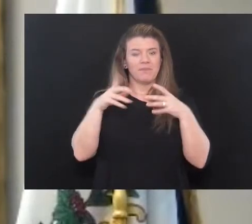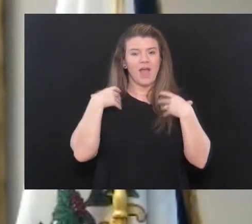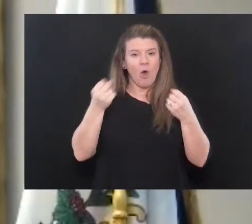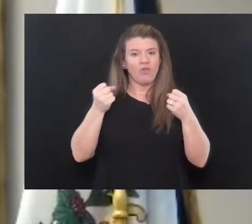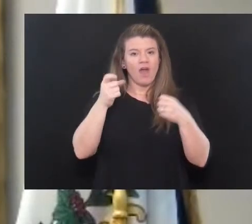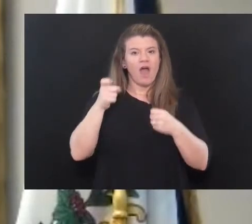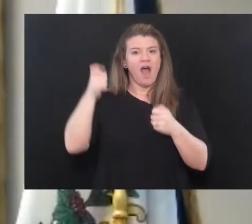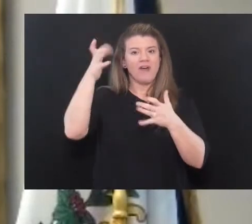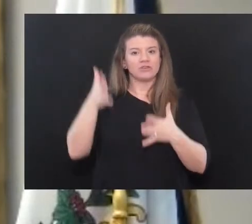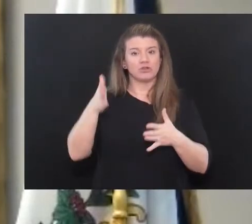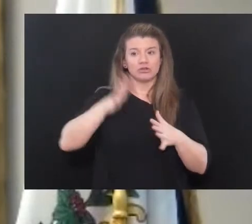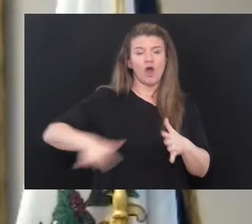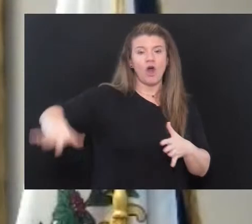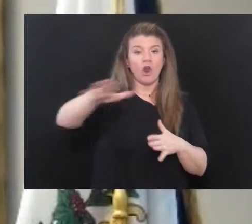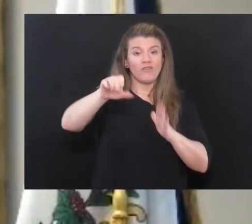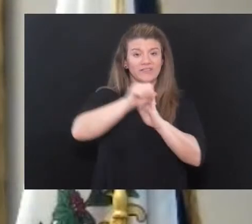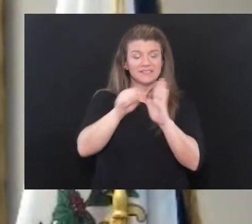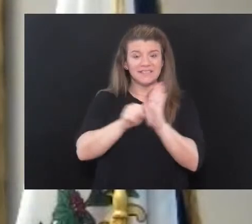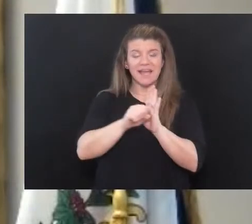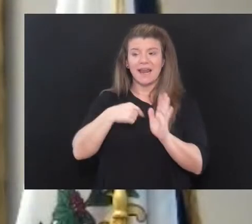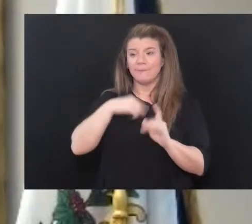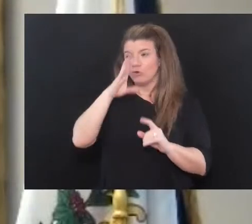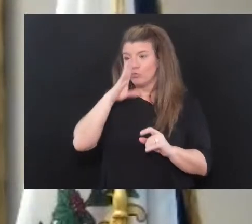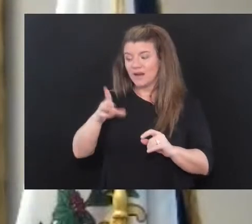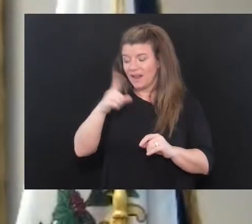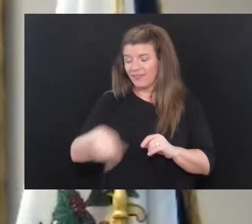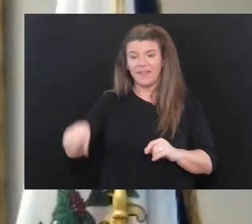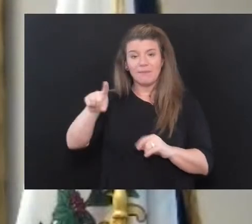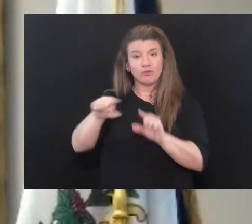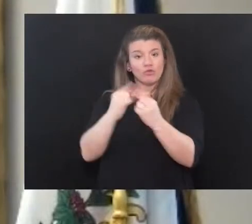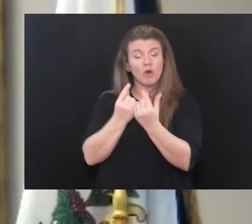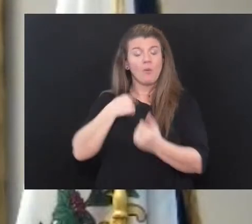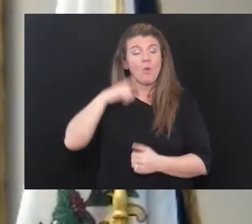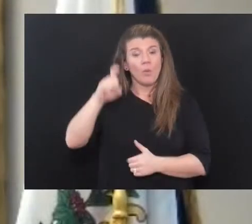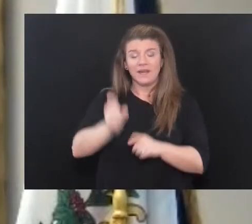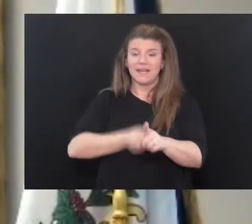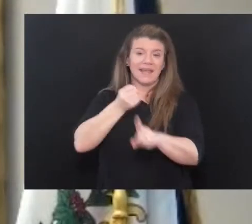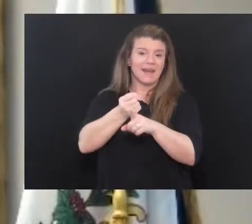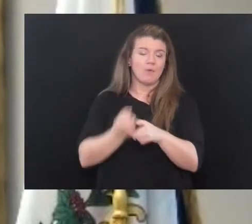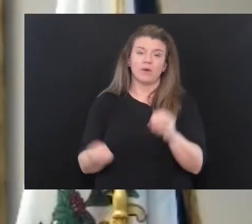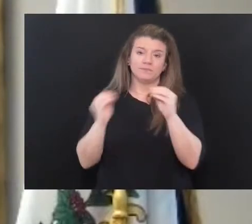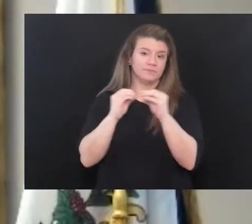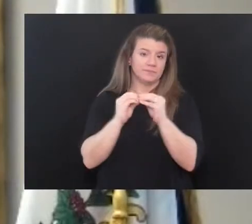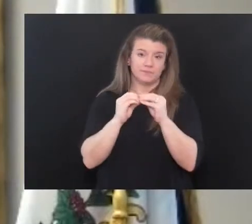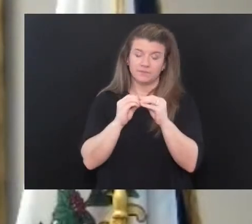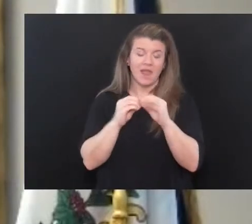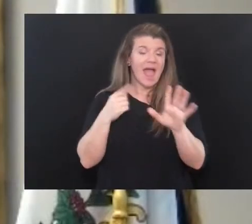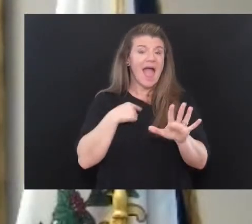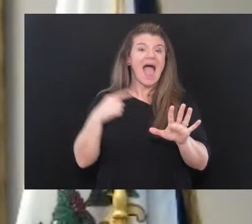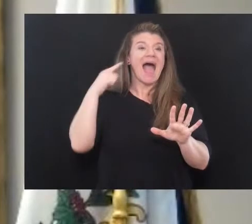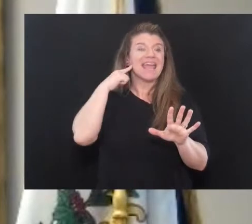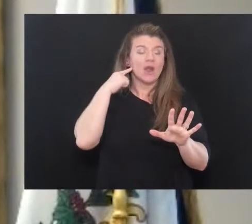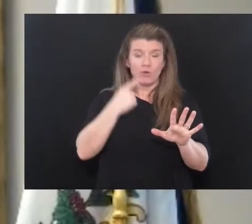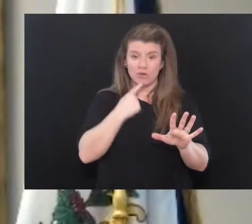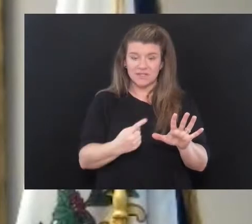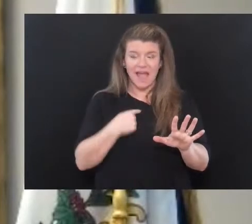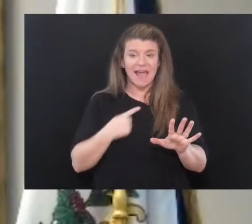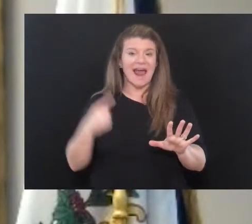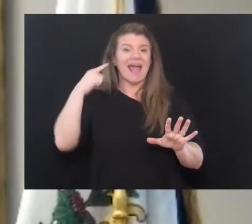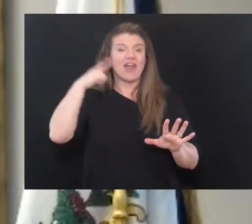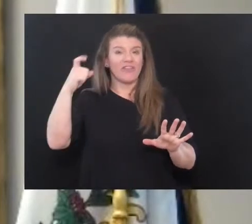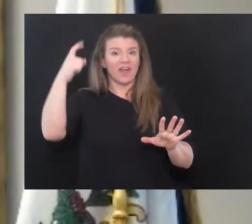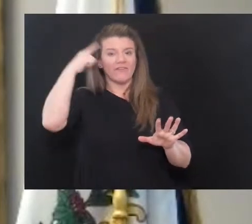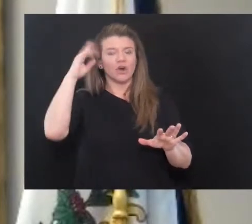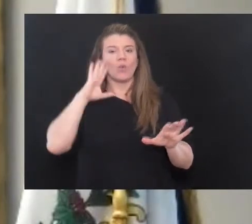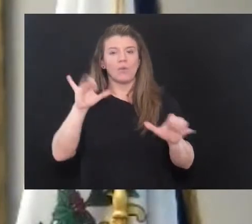state and directing them to focus on this group, we need to hit that a little harder. And I hear what you're saying and I hear what the governor's saying, and we'll do